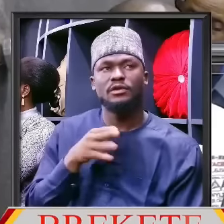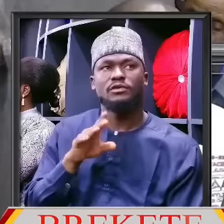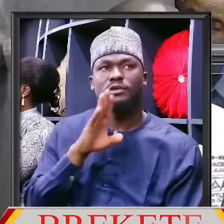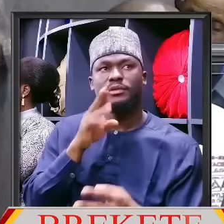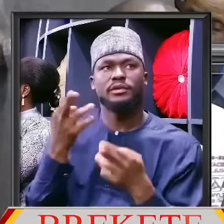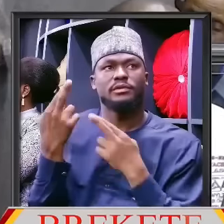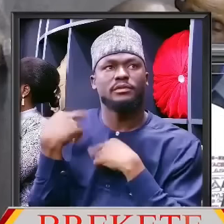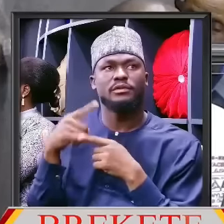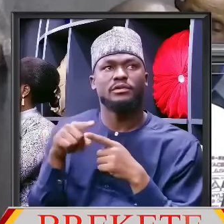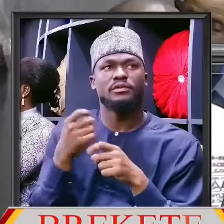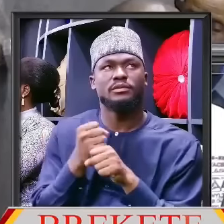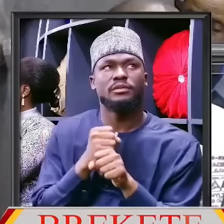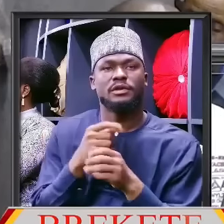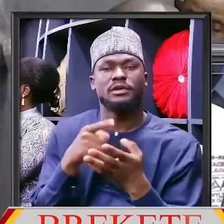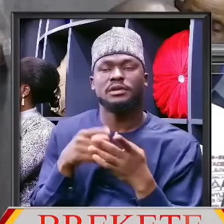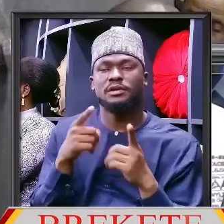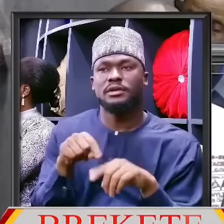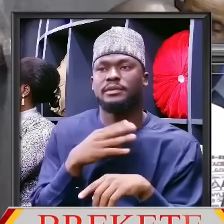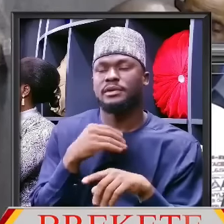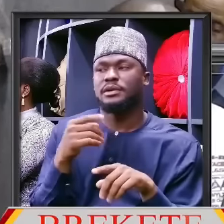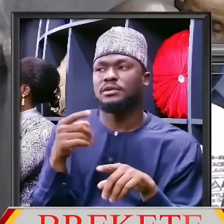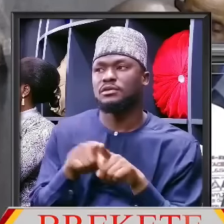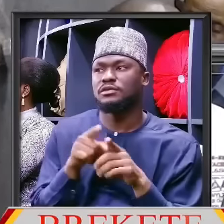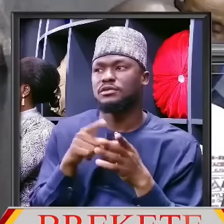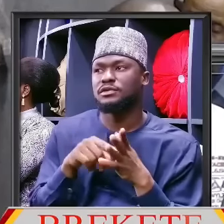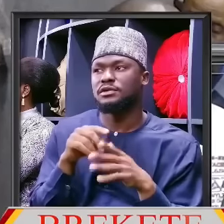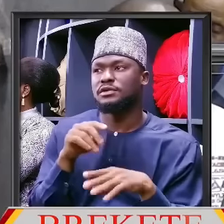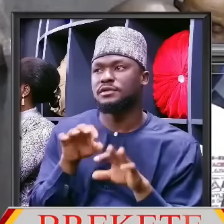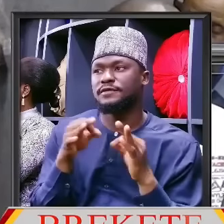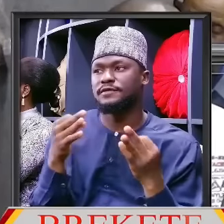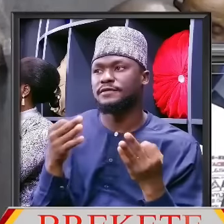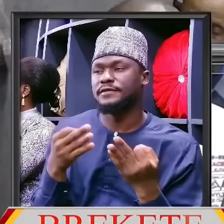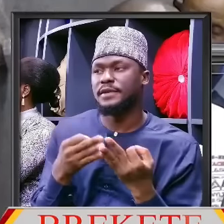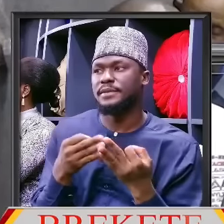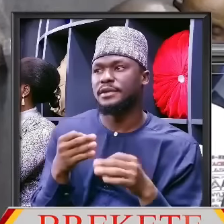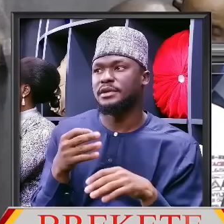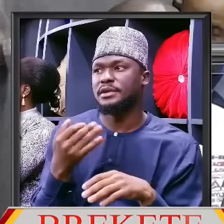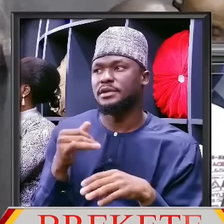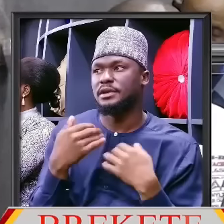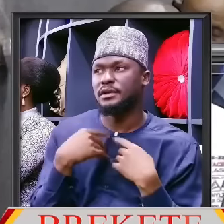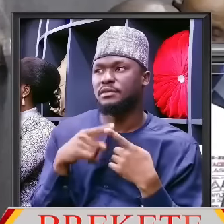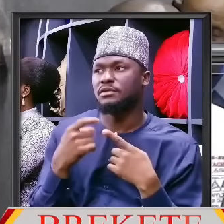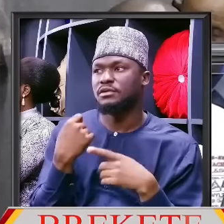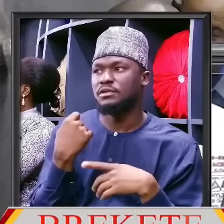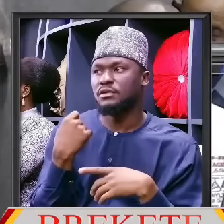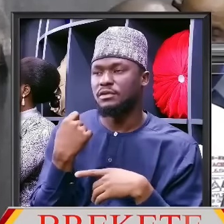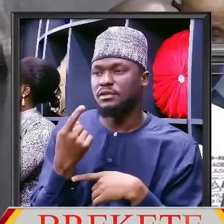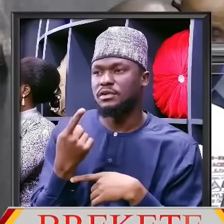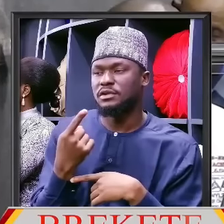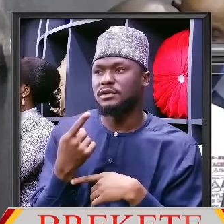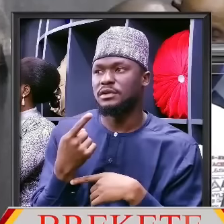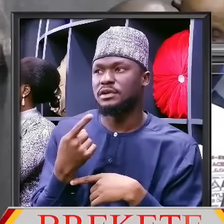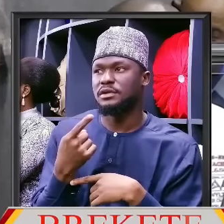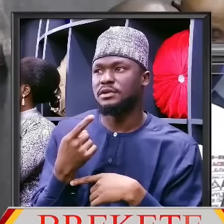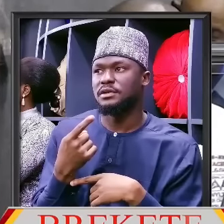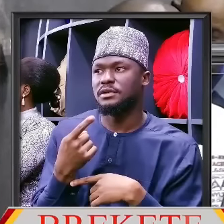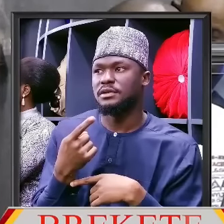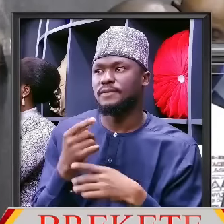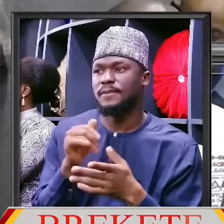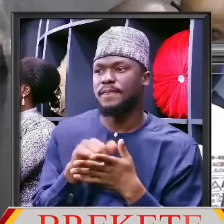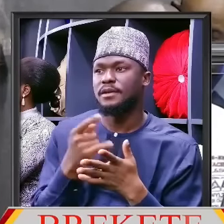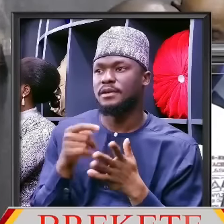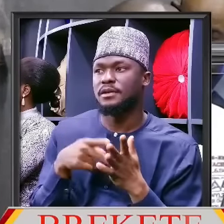clarification. This Brekete Family get to understand, my brother says, Consultative